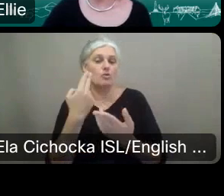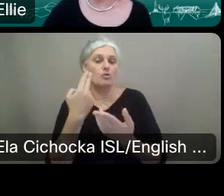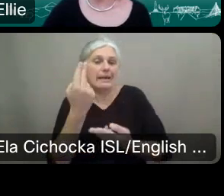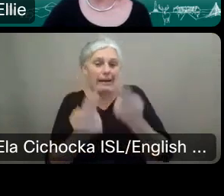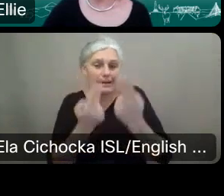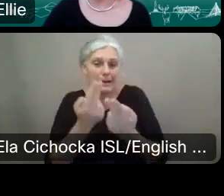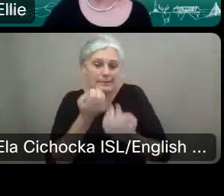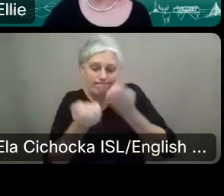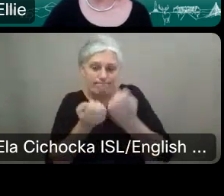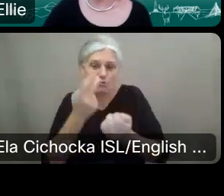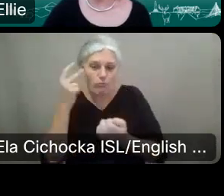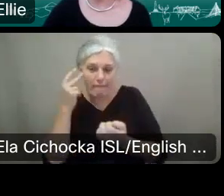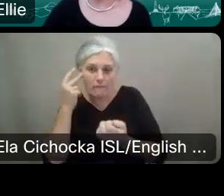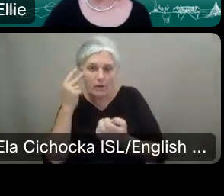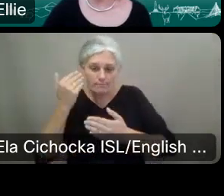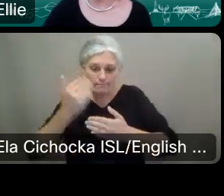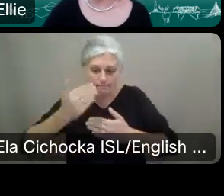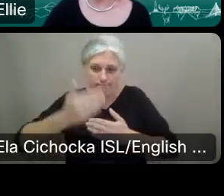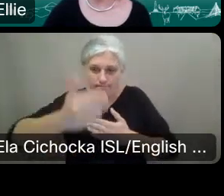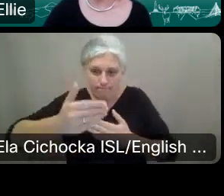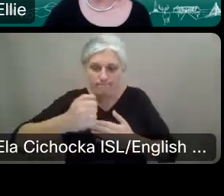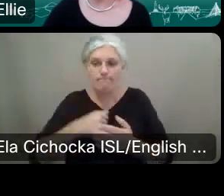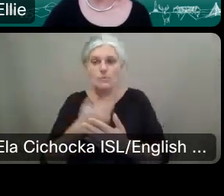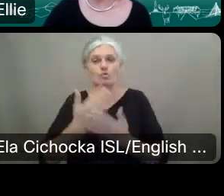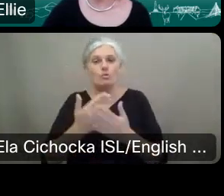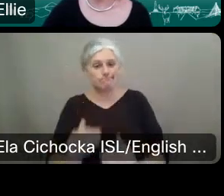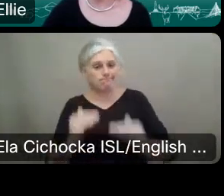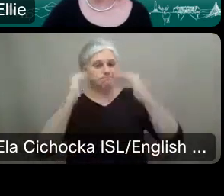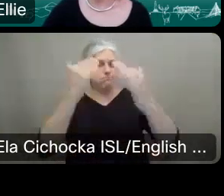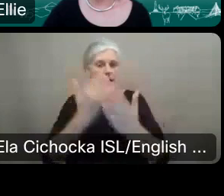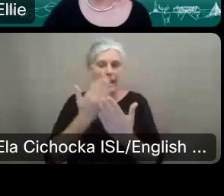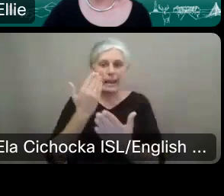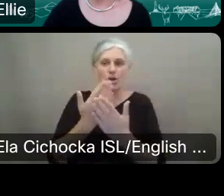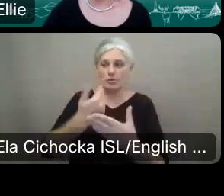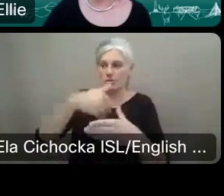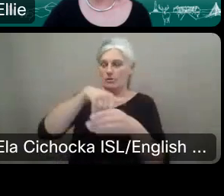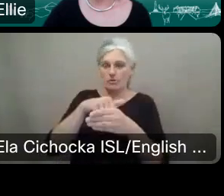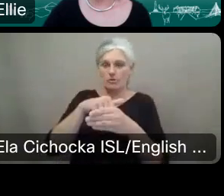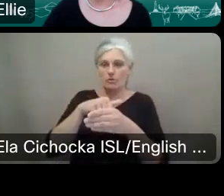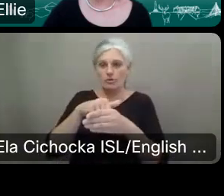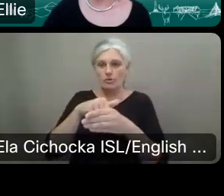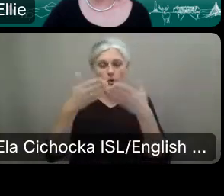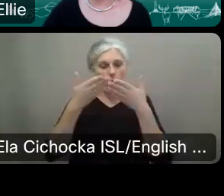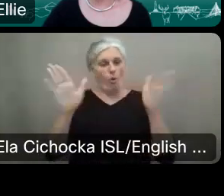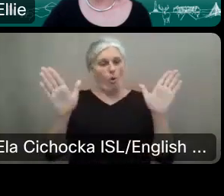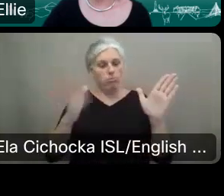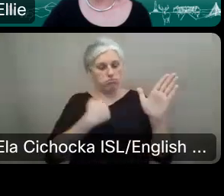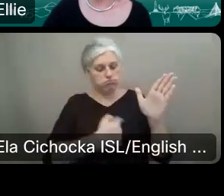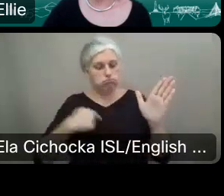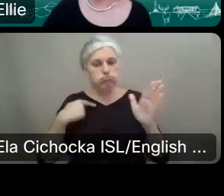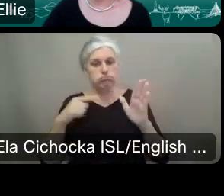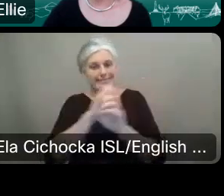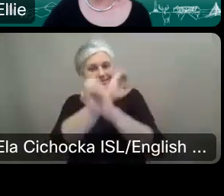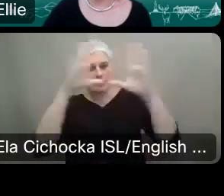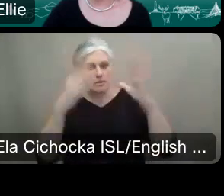review, to ascertain the learning, to partake in open disclosure, certainly where there's a death, to have good